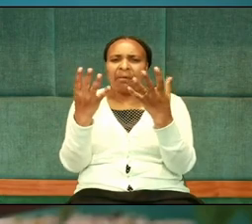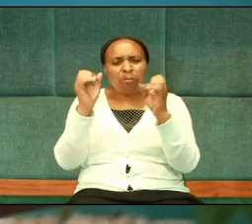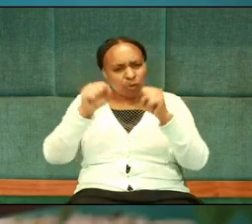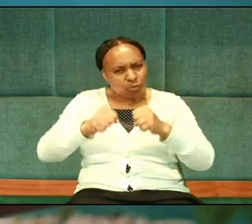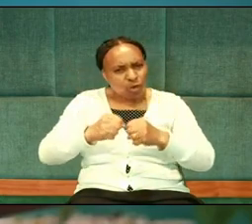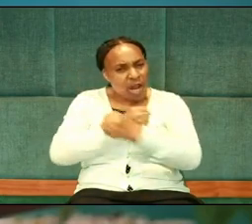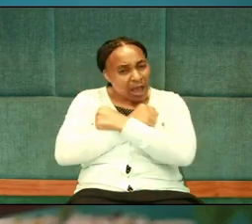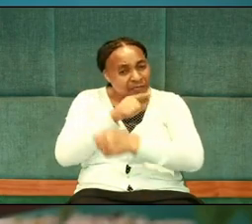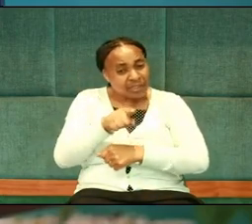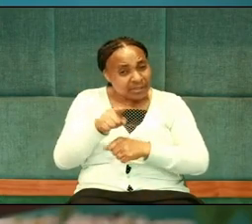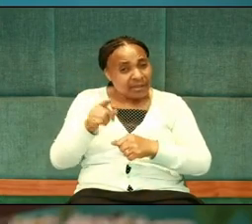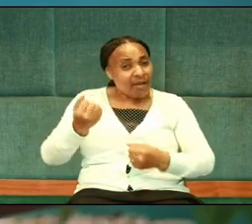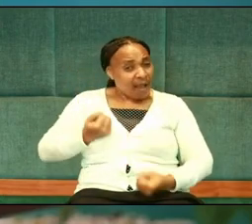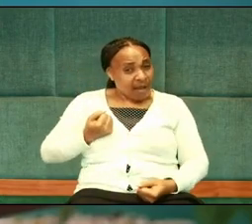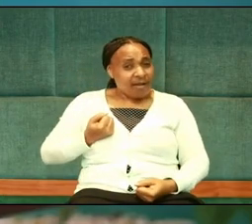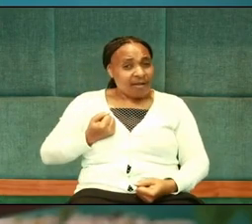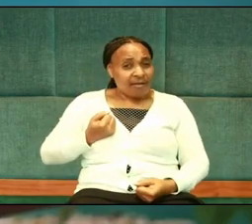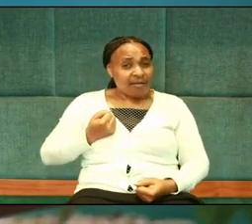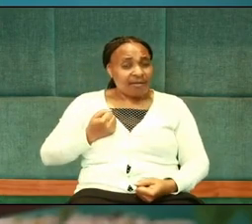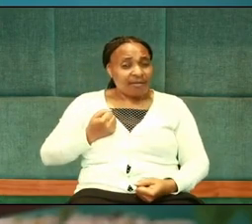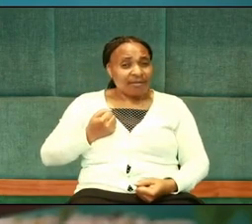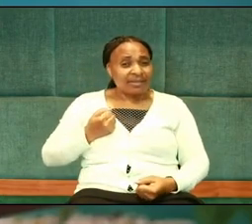that is looking like a rose flower today? Day!